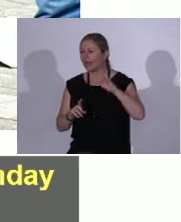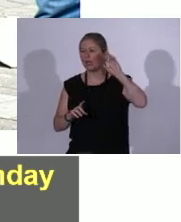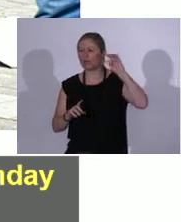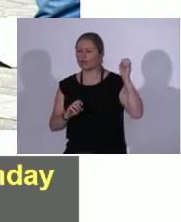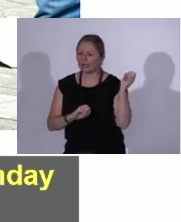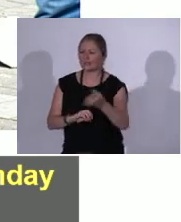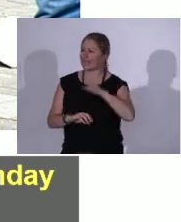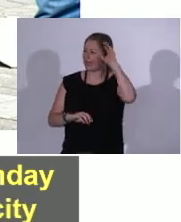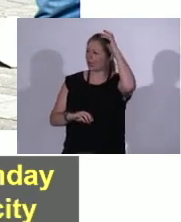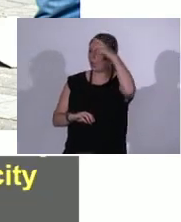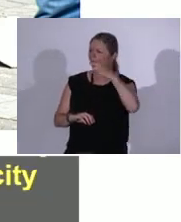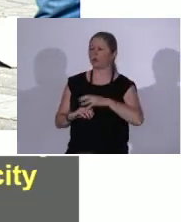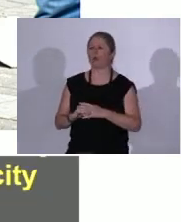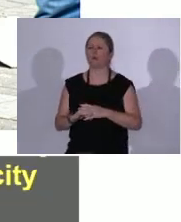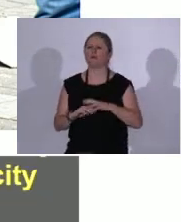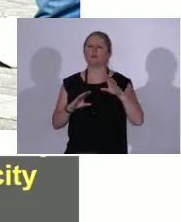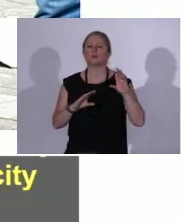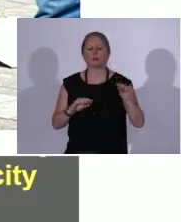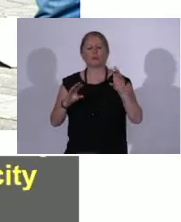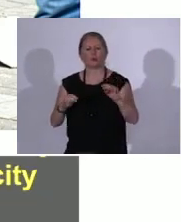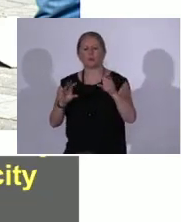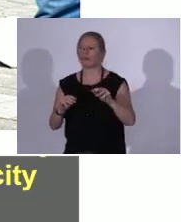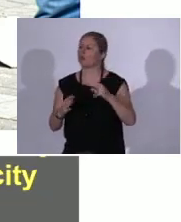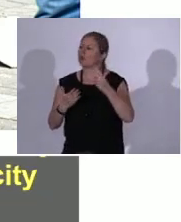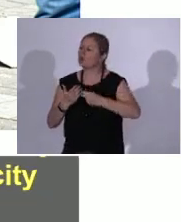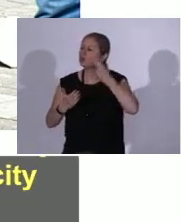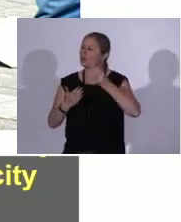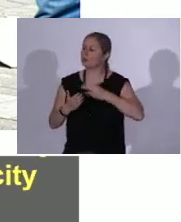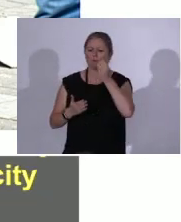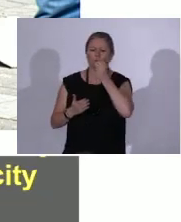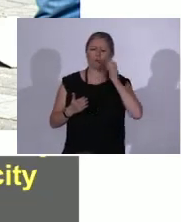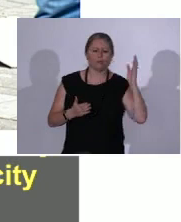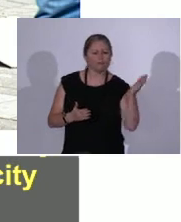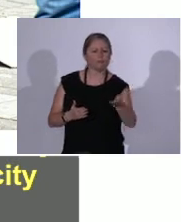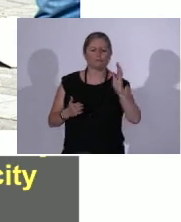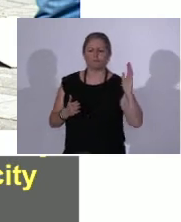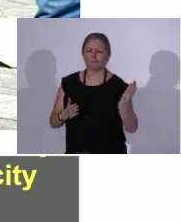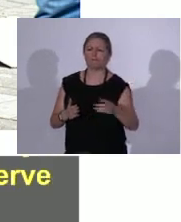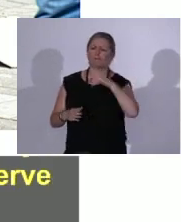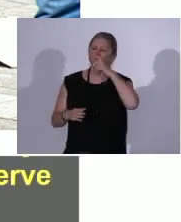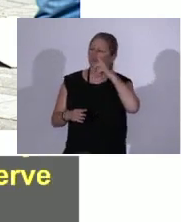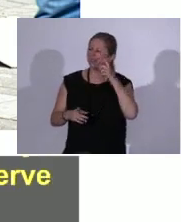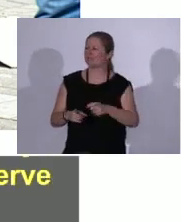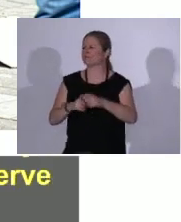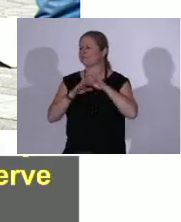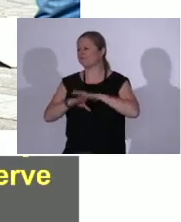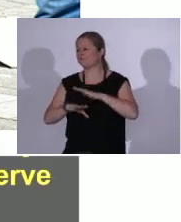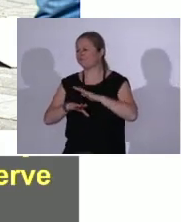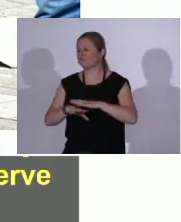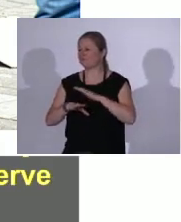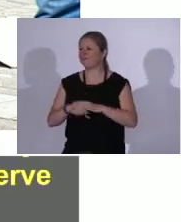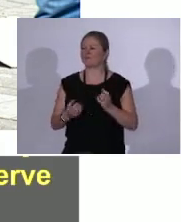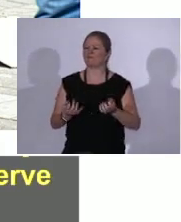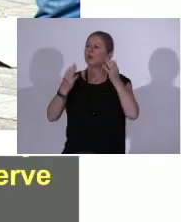again, stopping at various places to serve food to people who are doing it tough, doing it rough on the